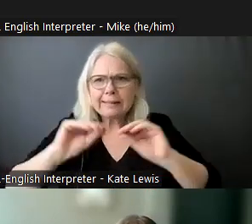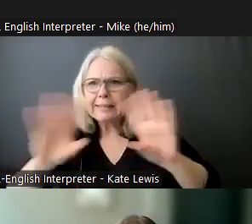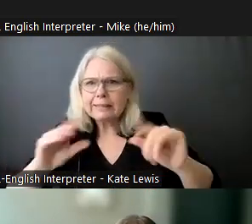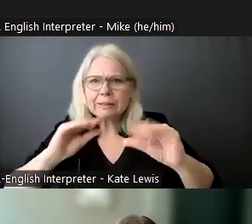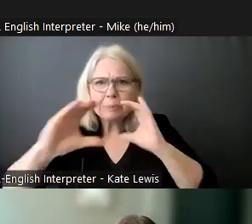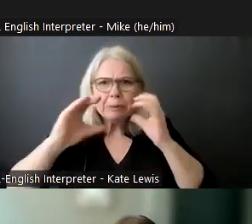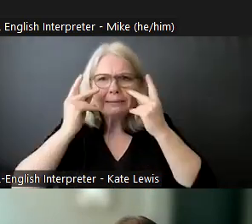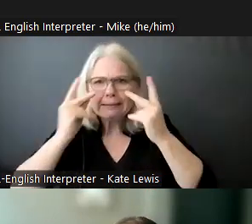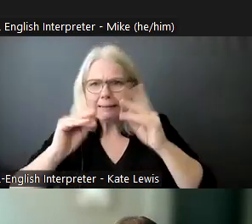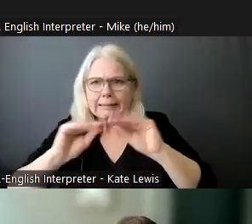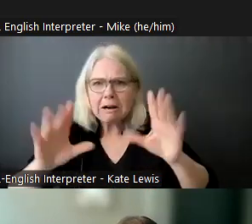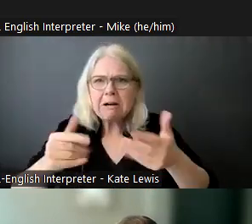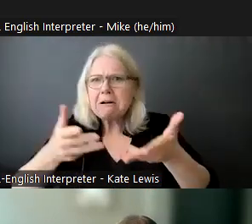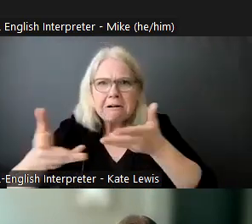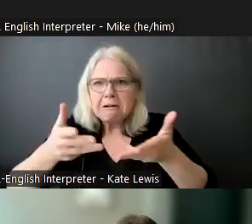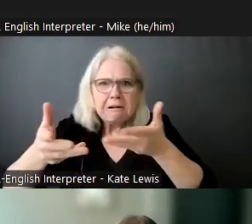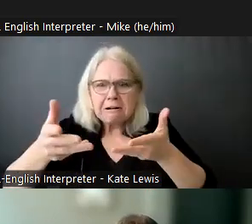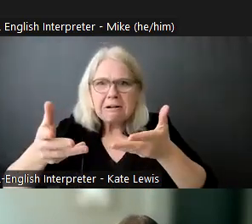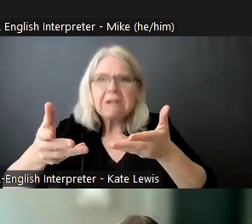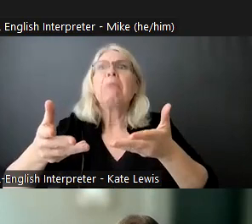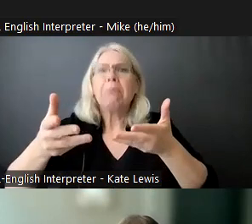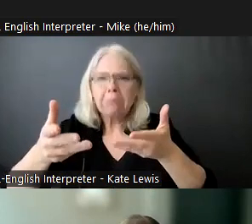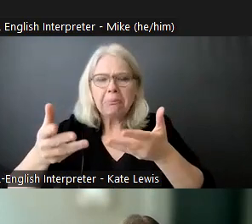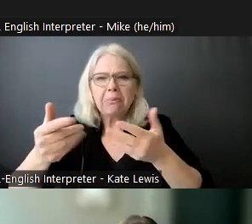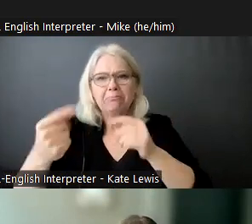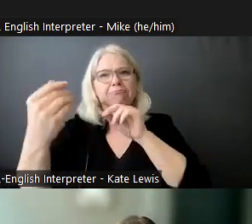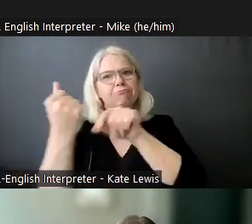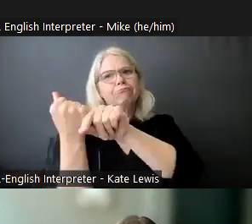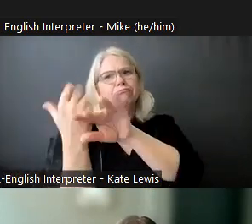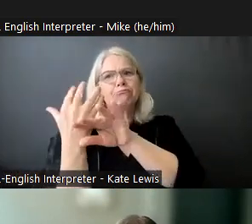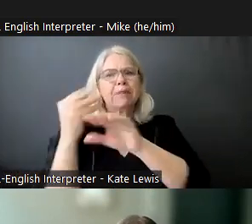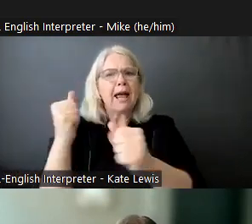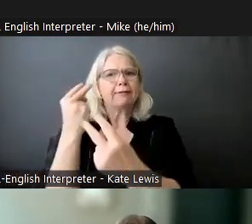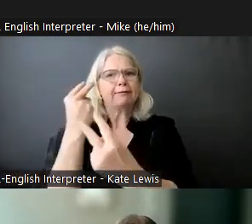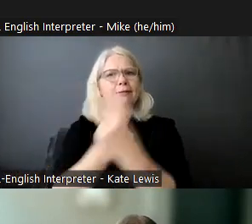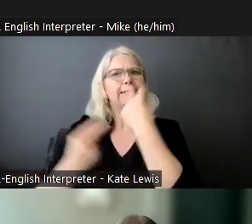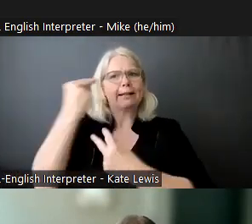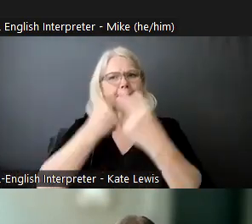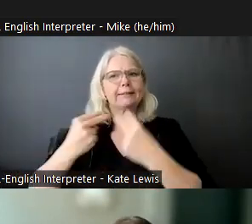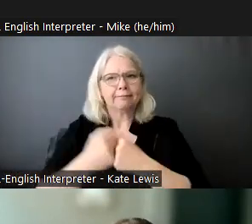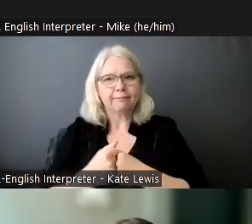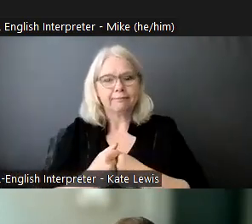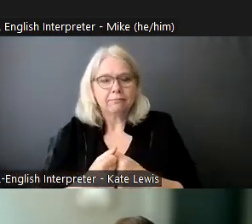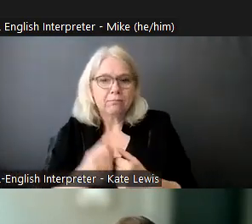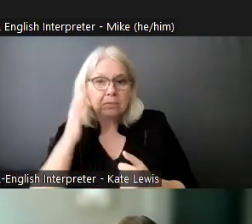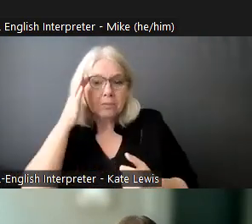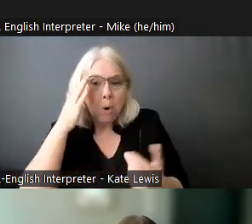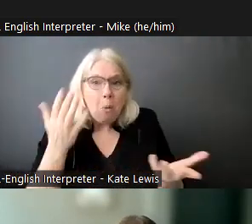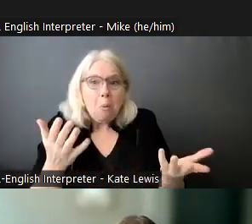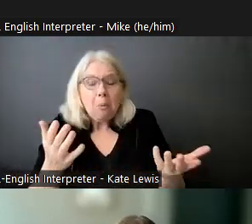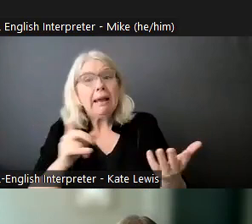vision. But as long as they would not be disadvantaged in any way by doing it over computer, there are